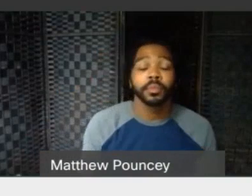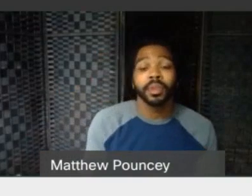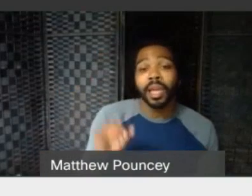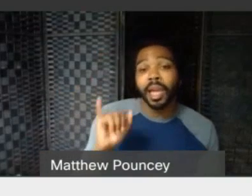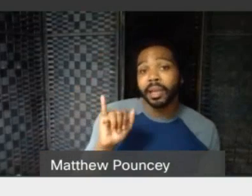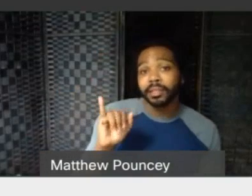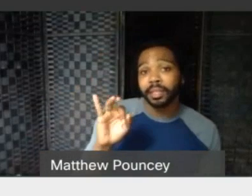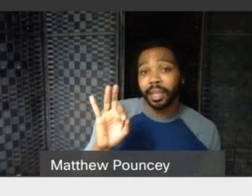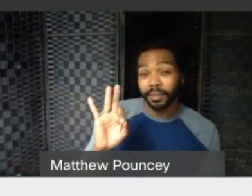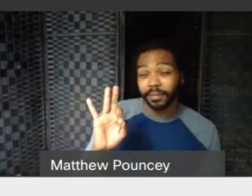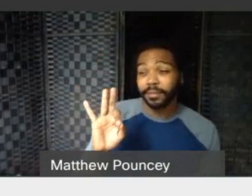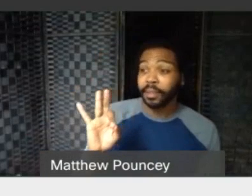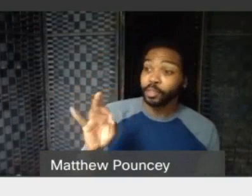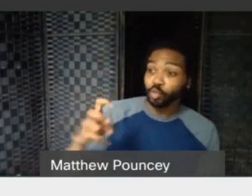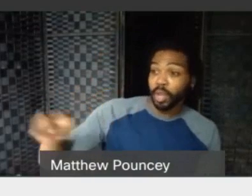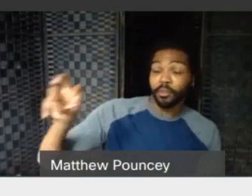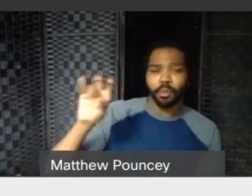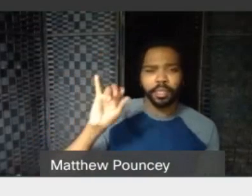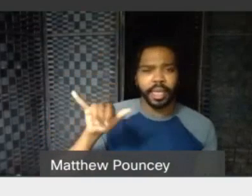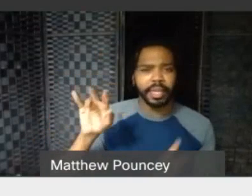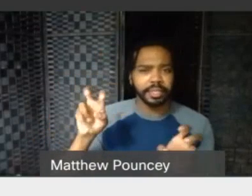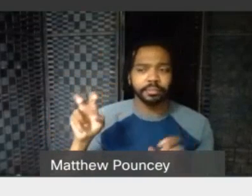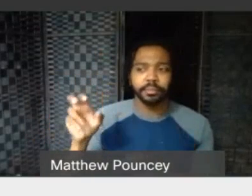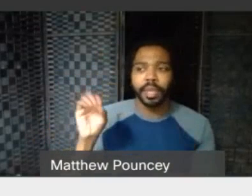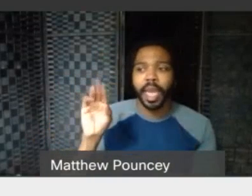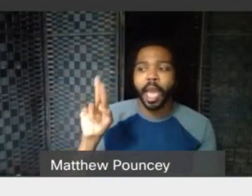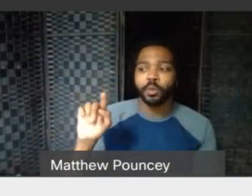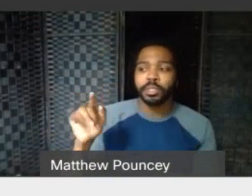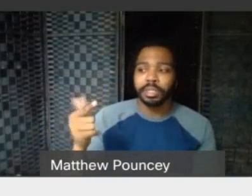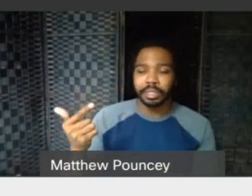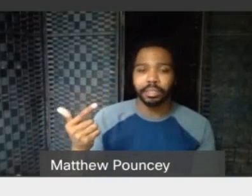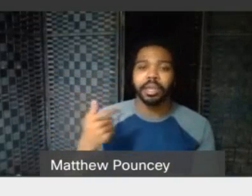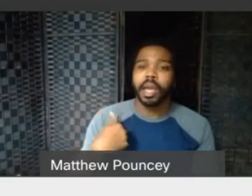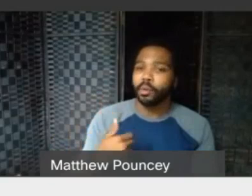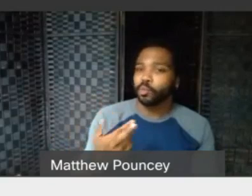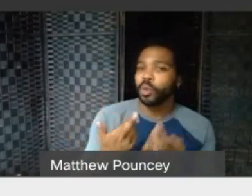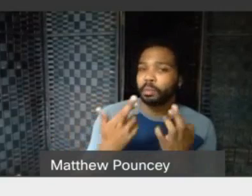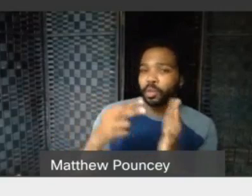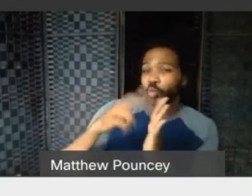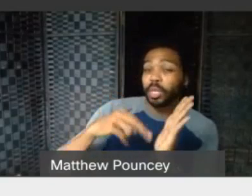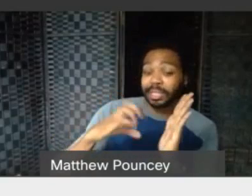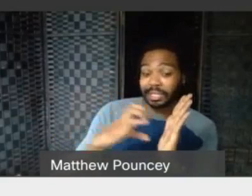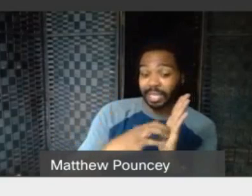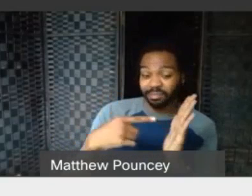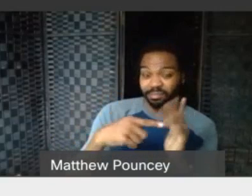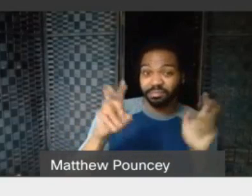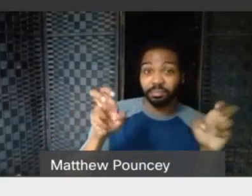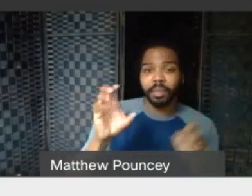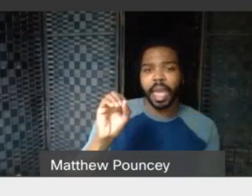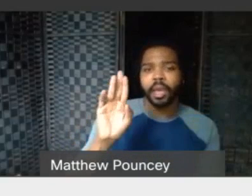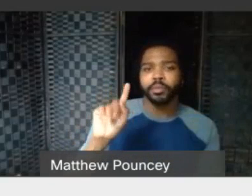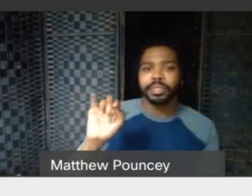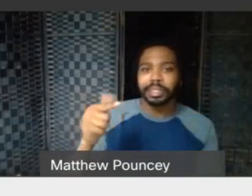So follow what that section says about that, and that in addition to the travel guidance.